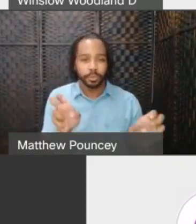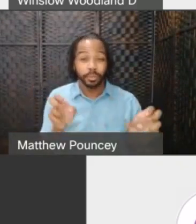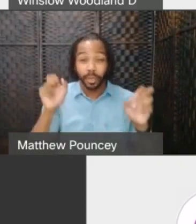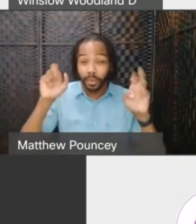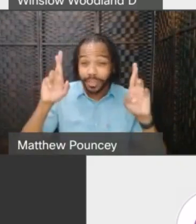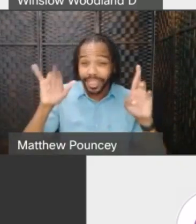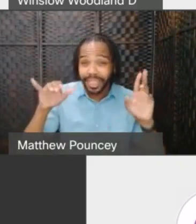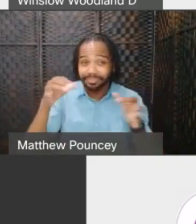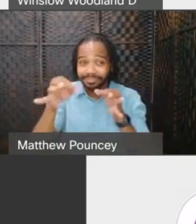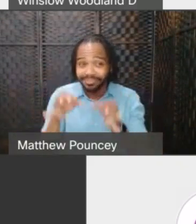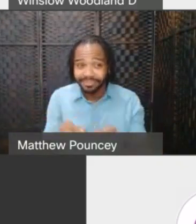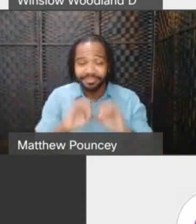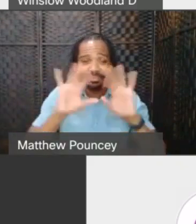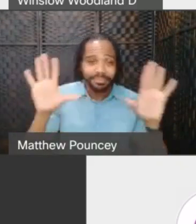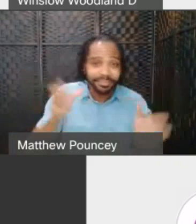helps.